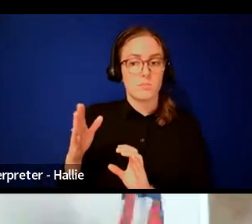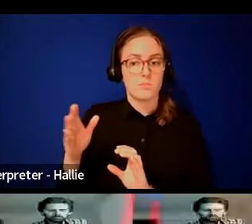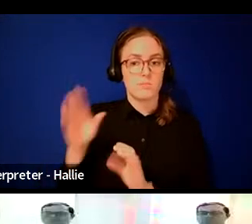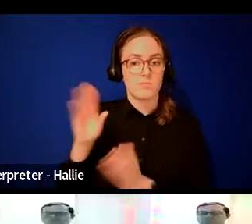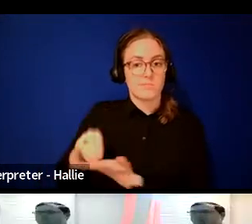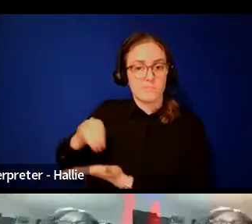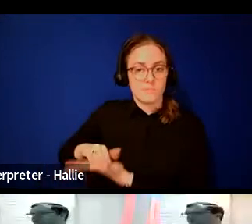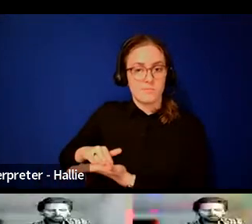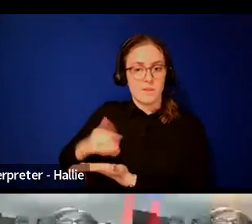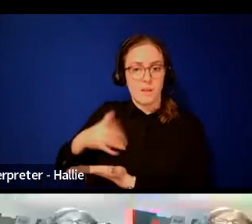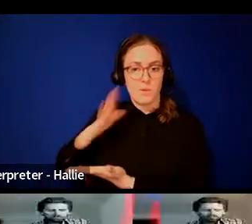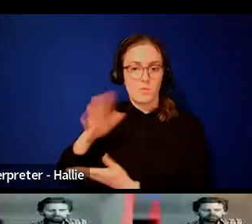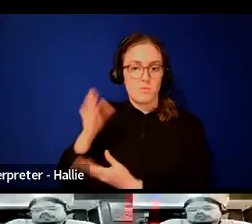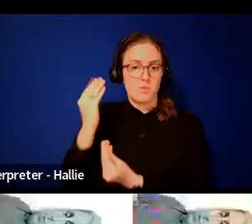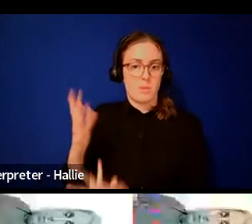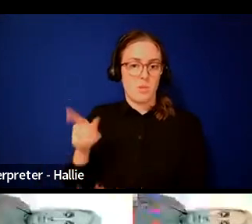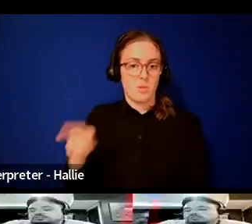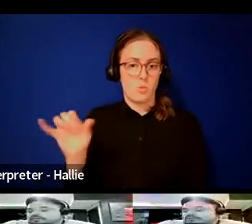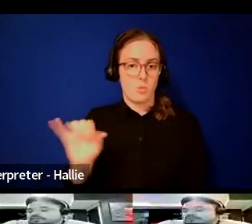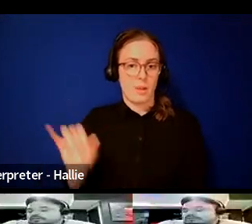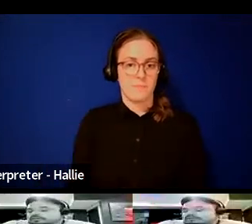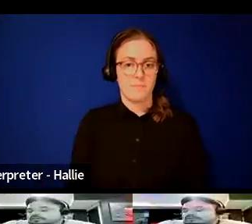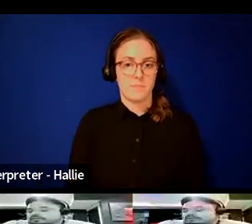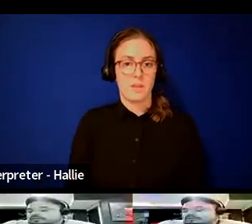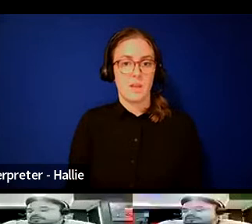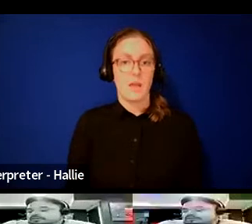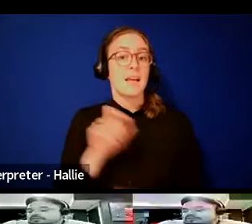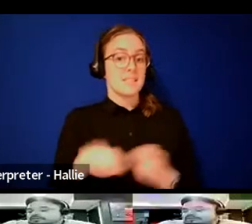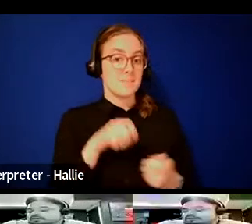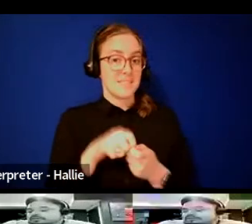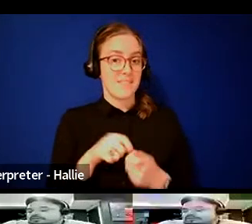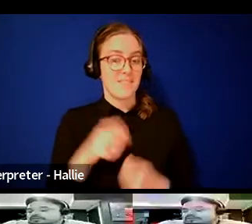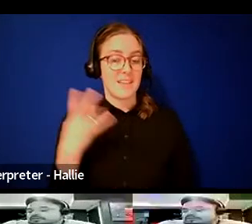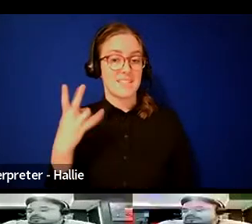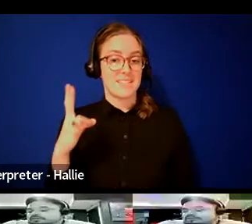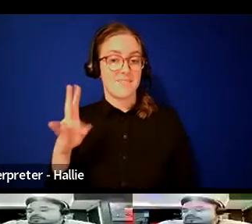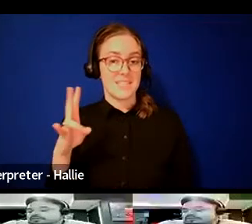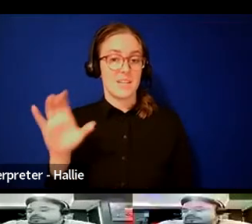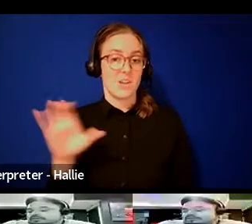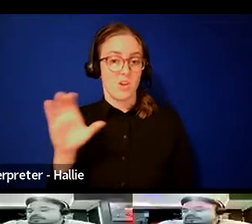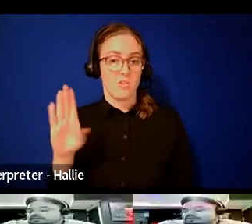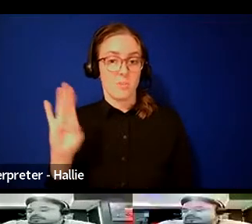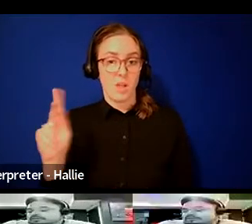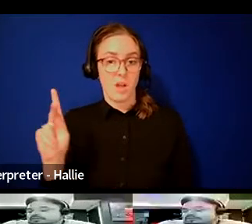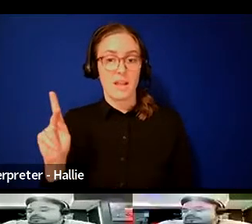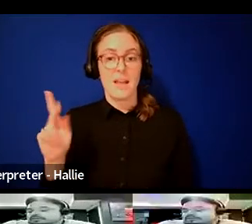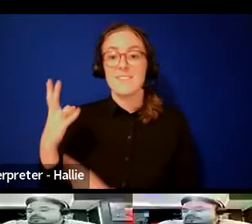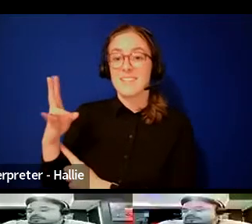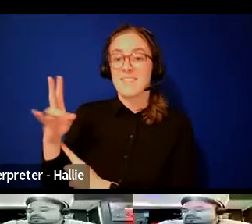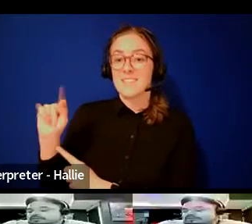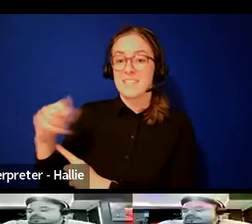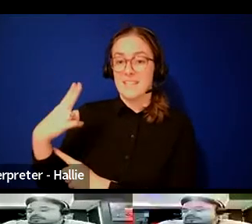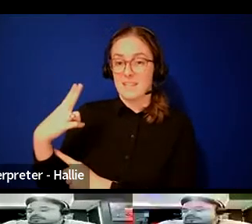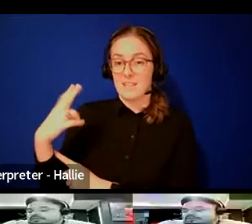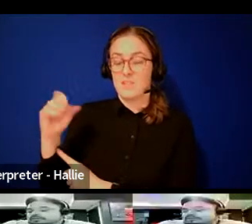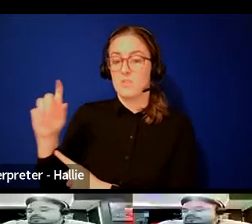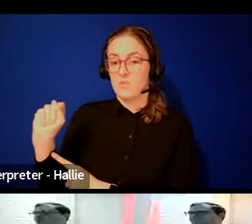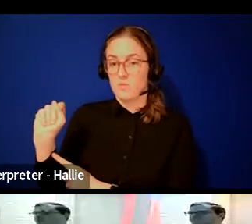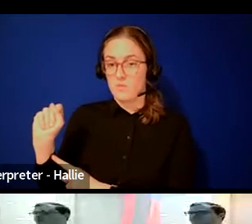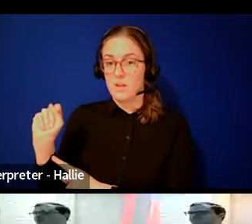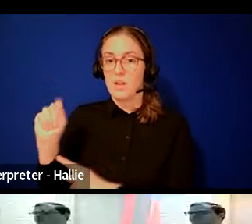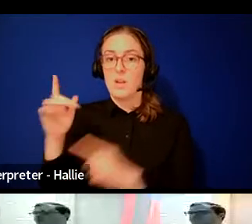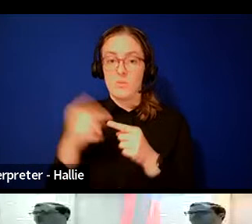well. Thank you, Ms. And Jefferson. specifically the 1700 block of 17th Street. It was right across from the Heckinger